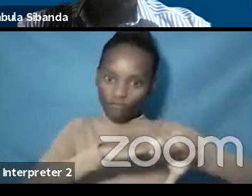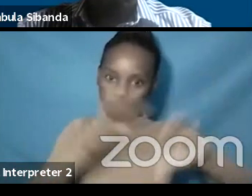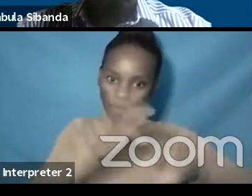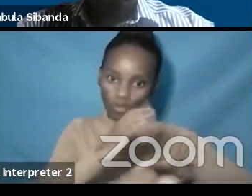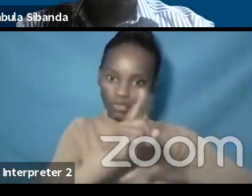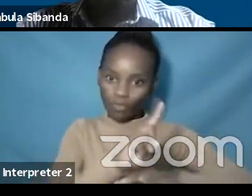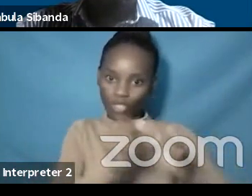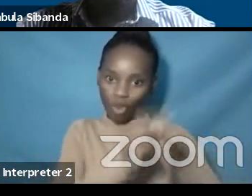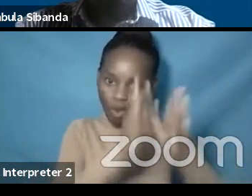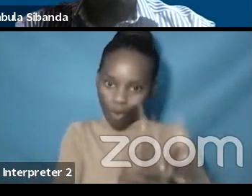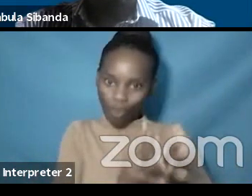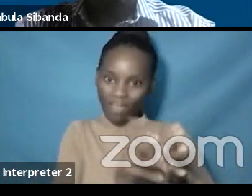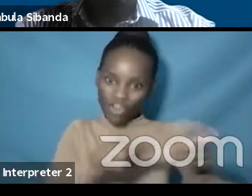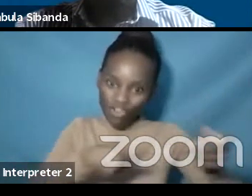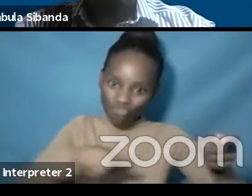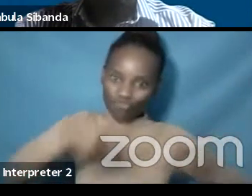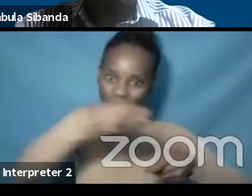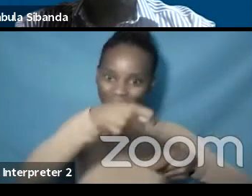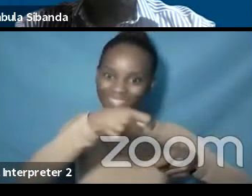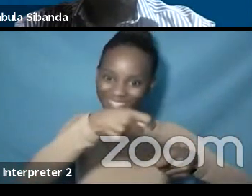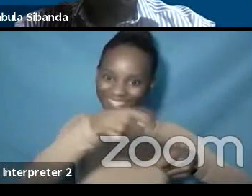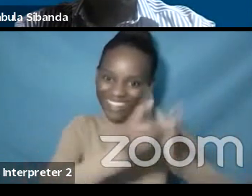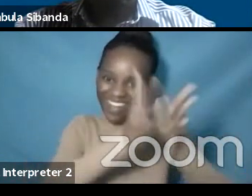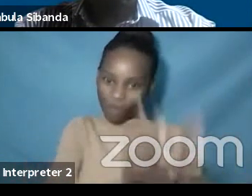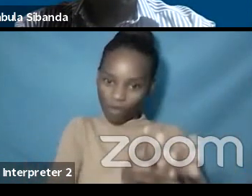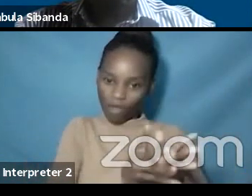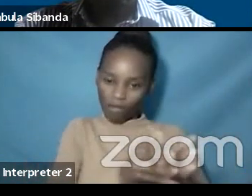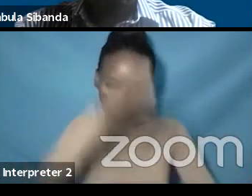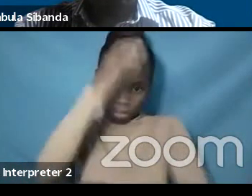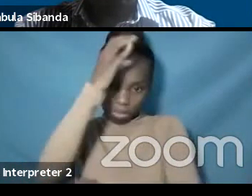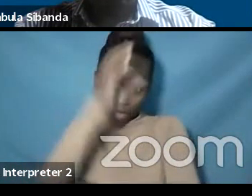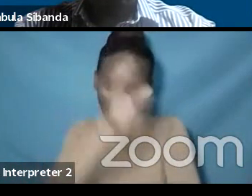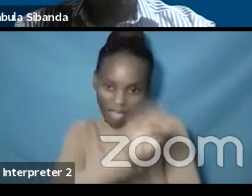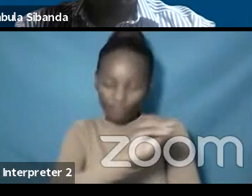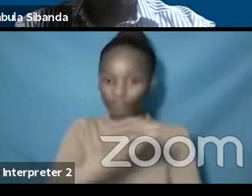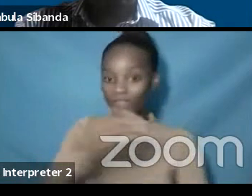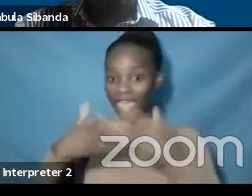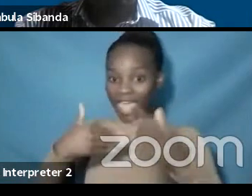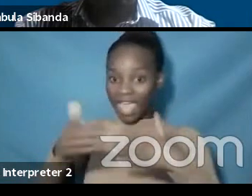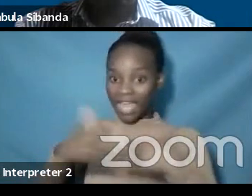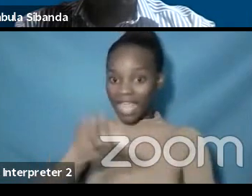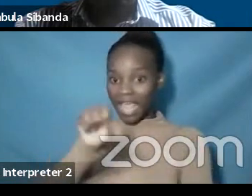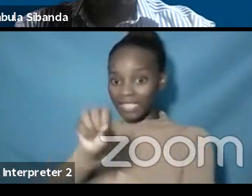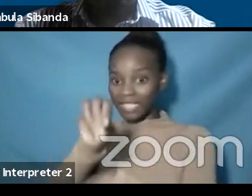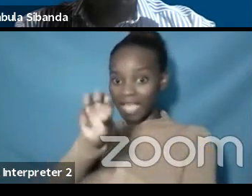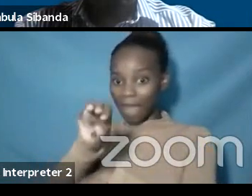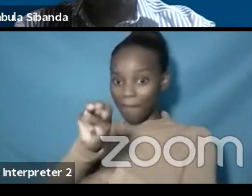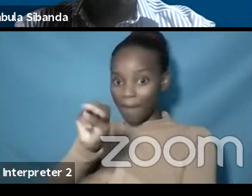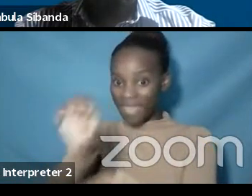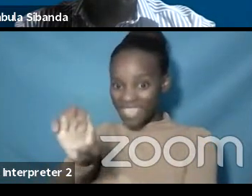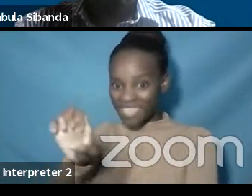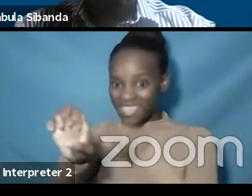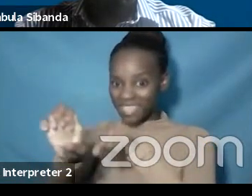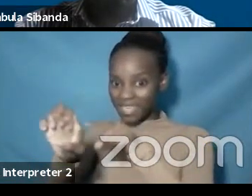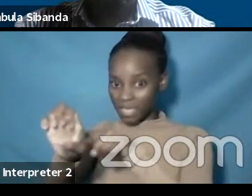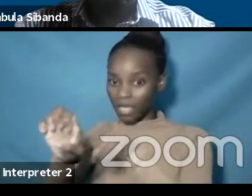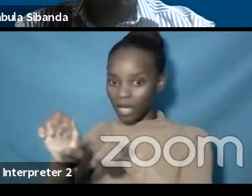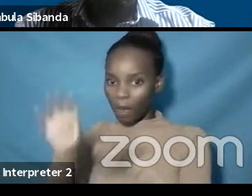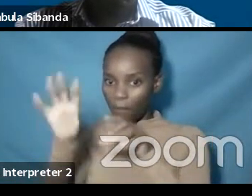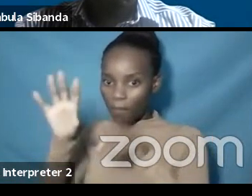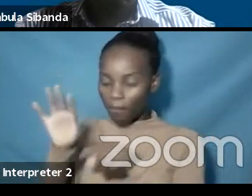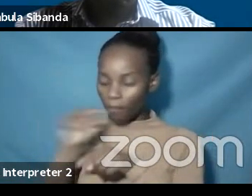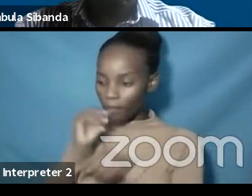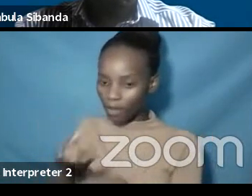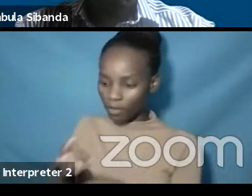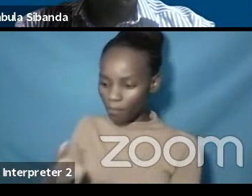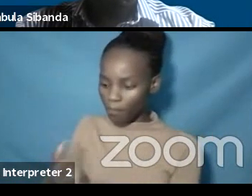and Industry. So if there are any SMMEs or traders that are unsure of a product, they can approach